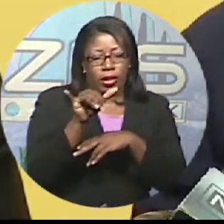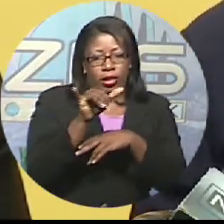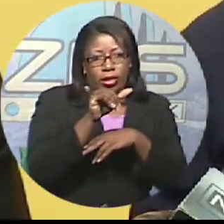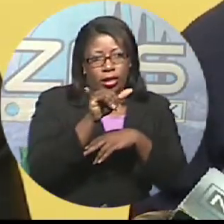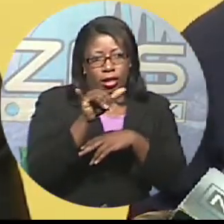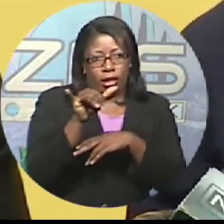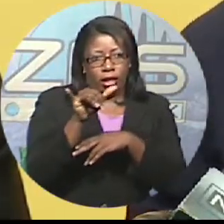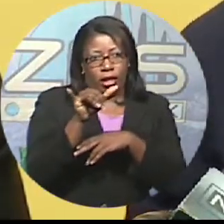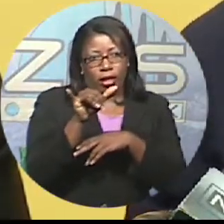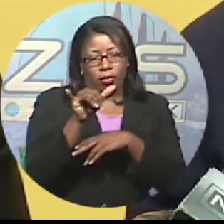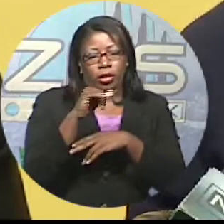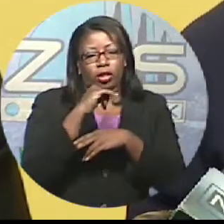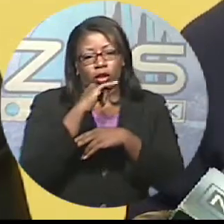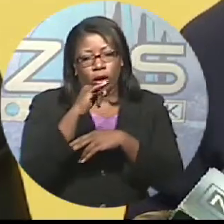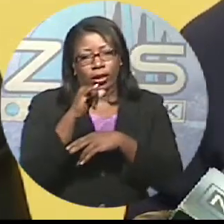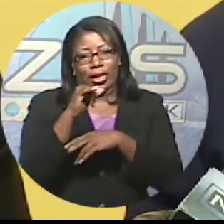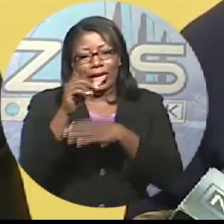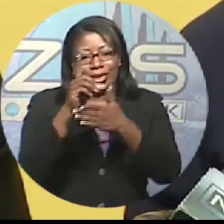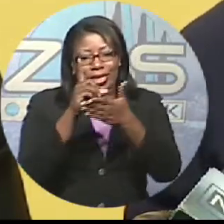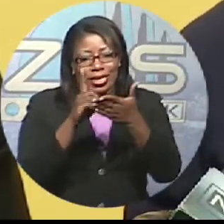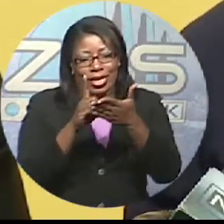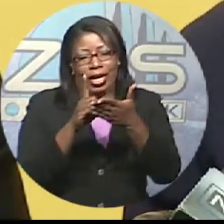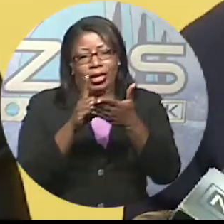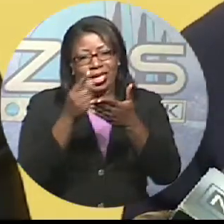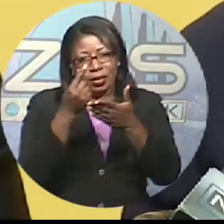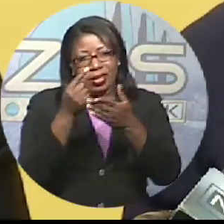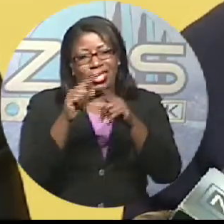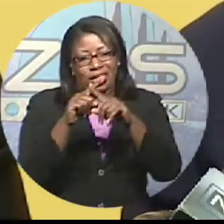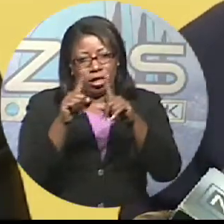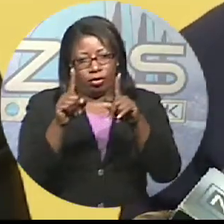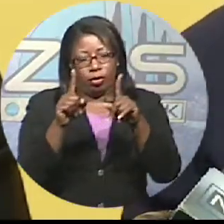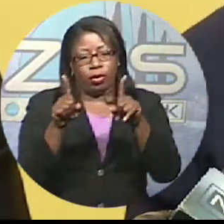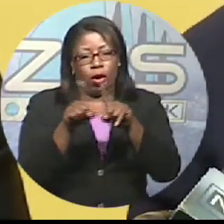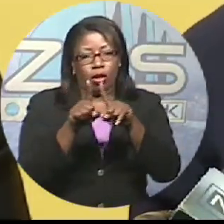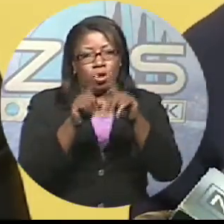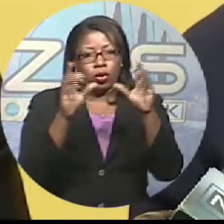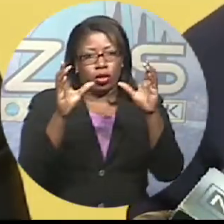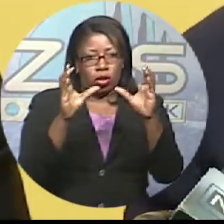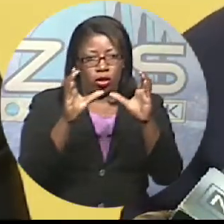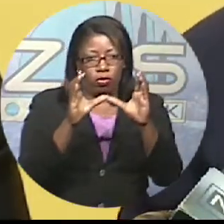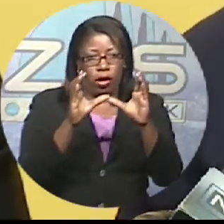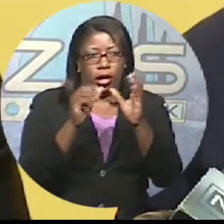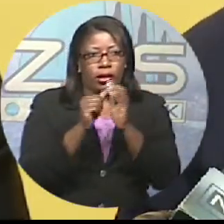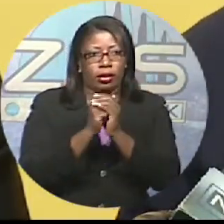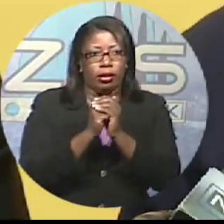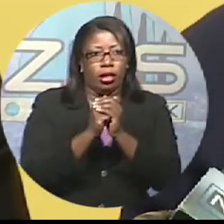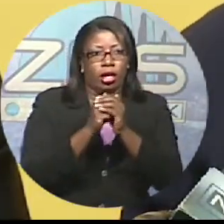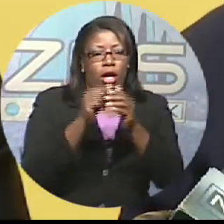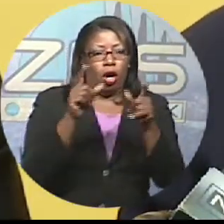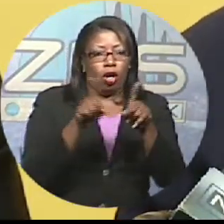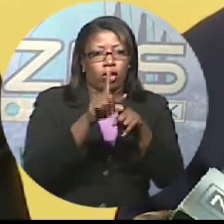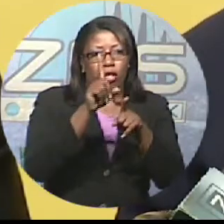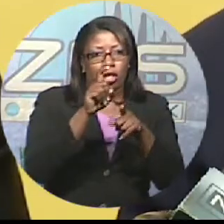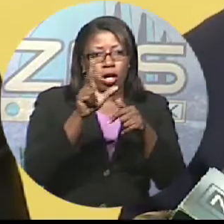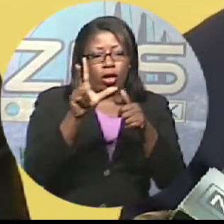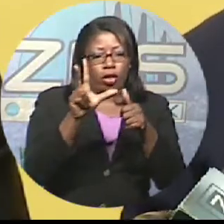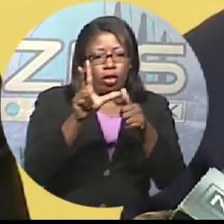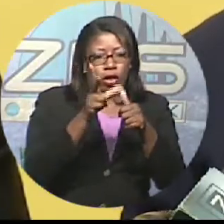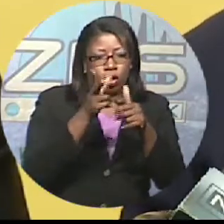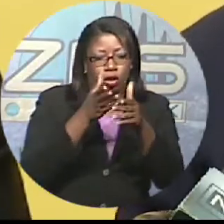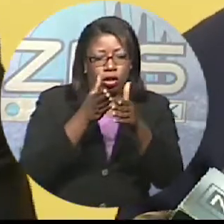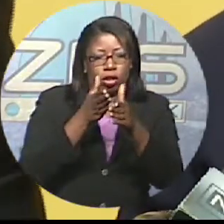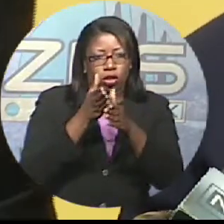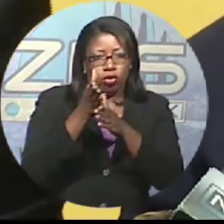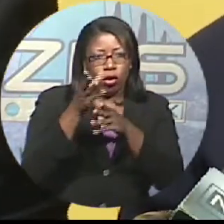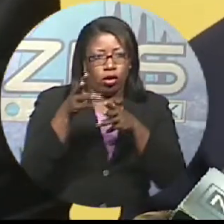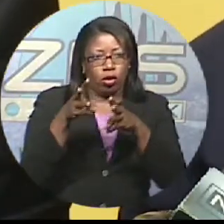same quality and design, but also has to be certified. And you need a third straightaway